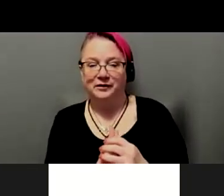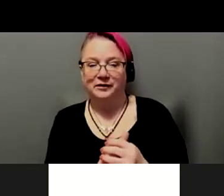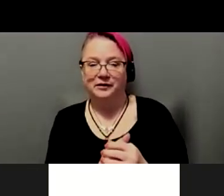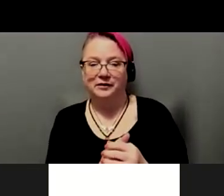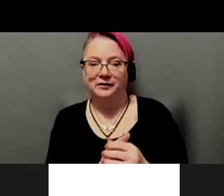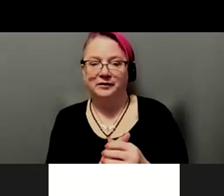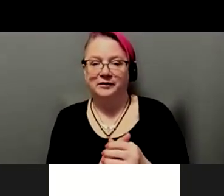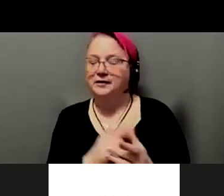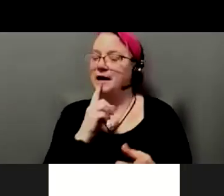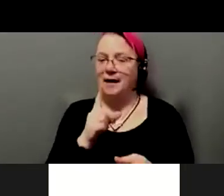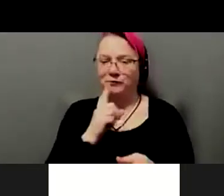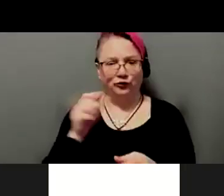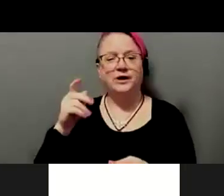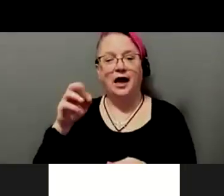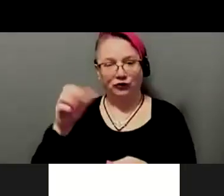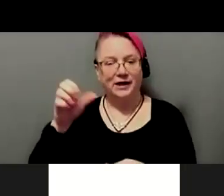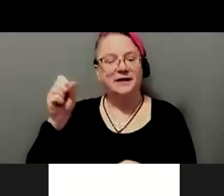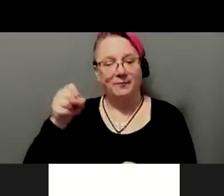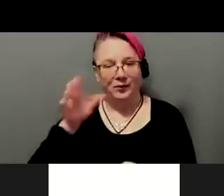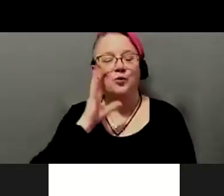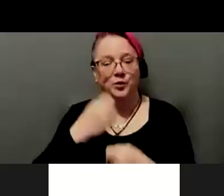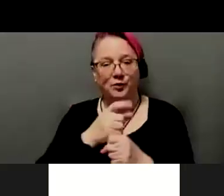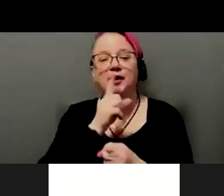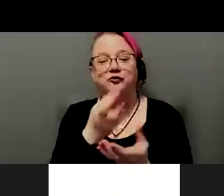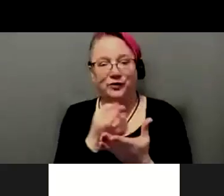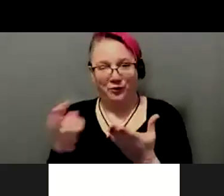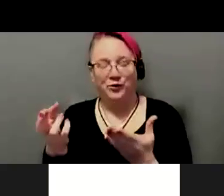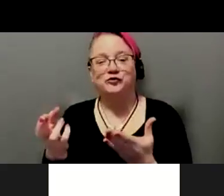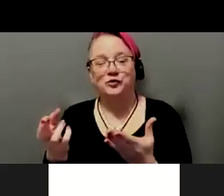email? Absolutely, Andrea. Yeah, we'll make sure that resources,